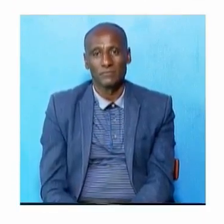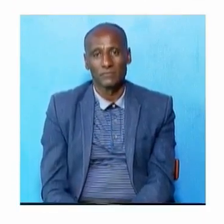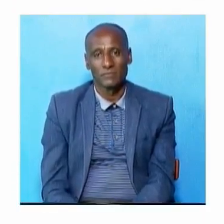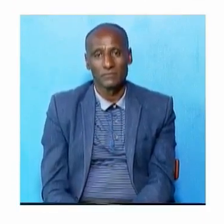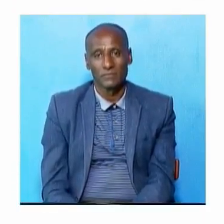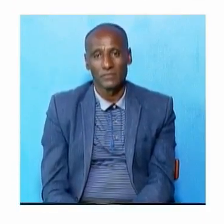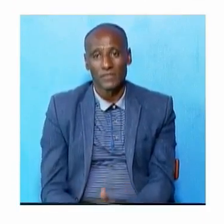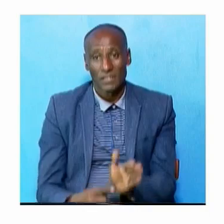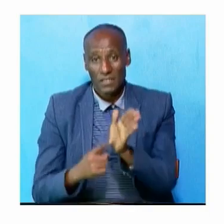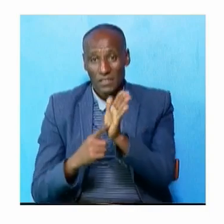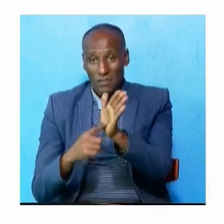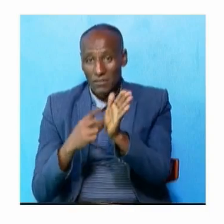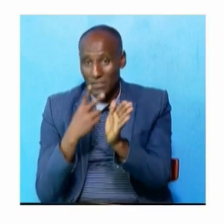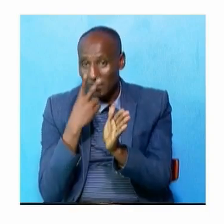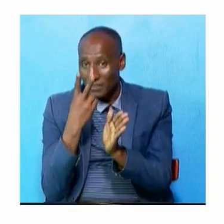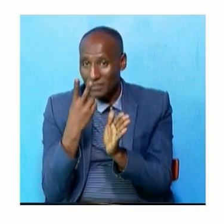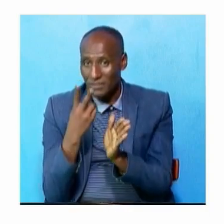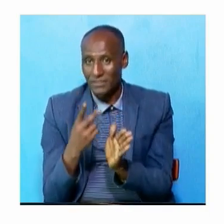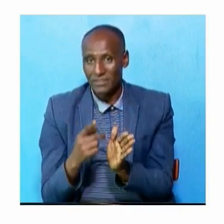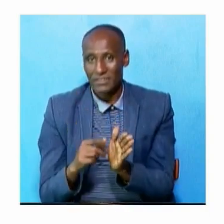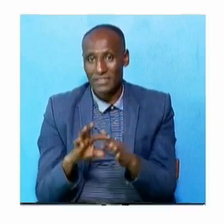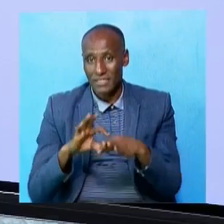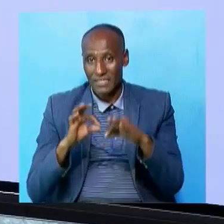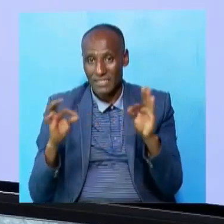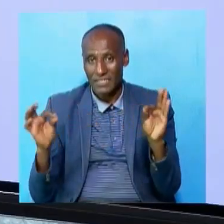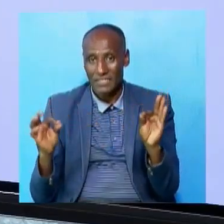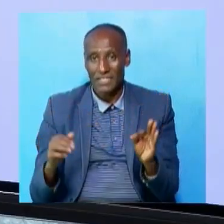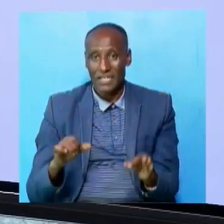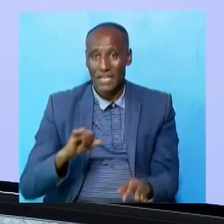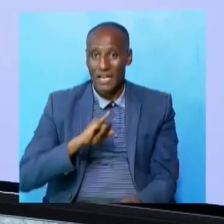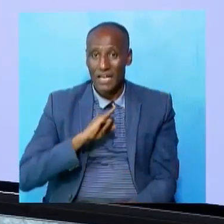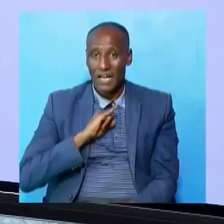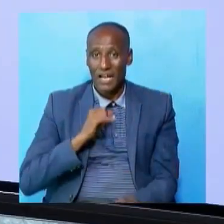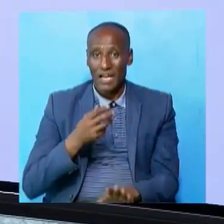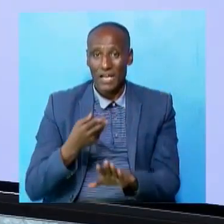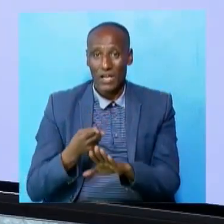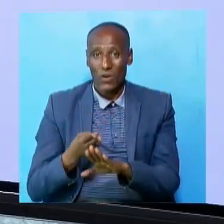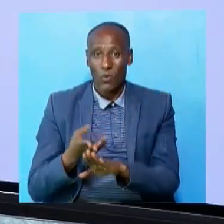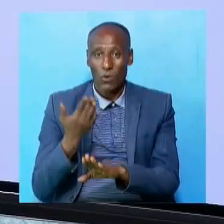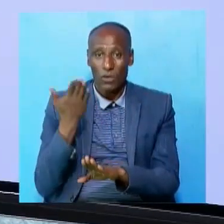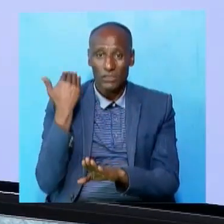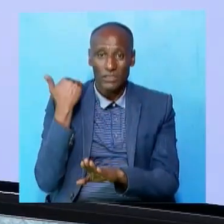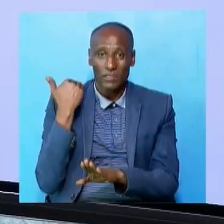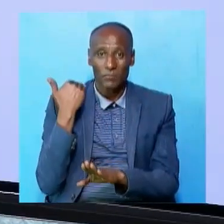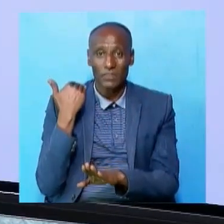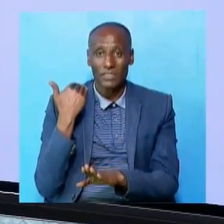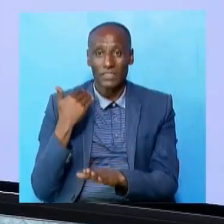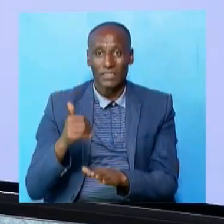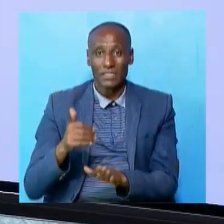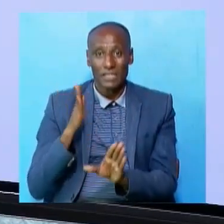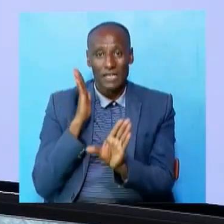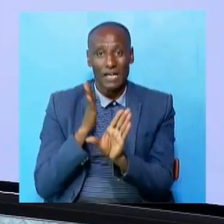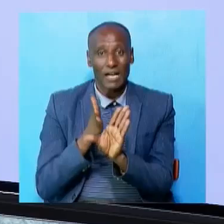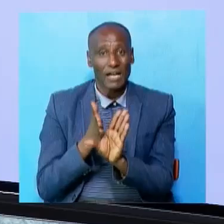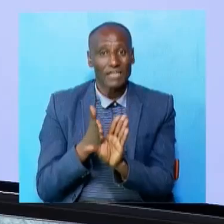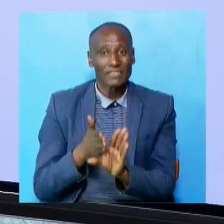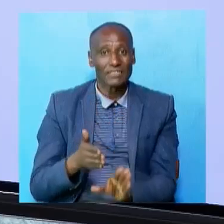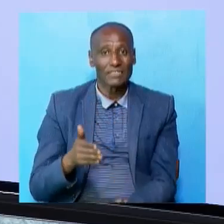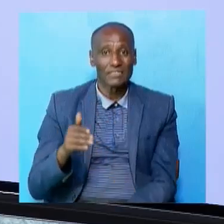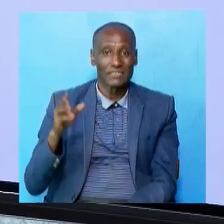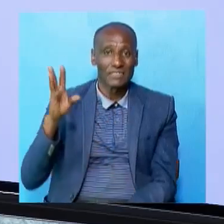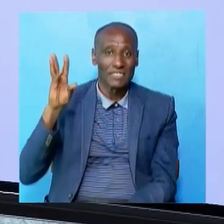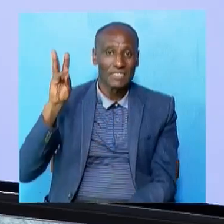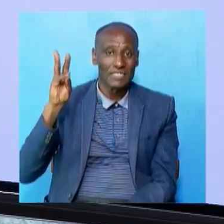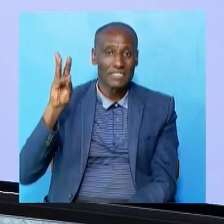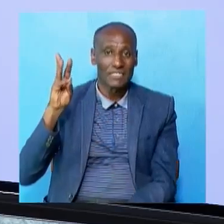Look at this sentence. I woke up at 6 a.m. The action, this